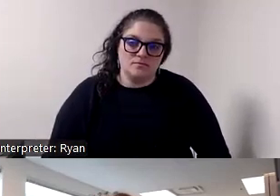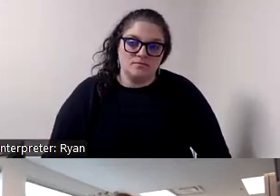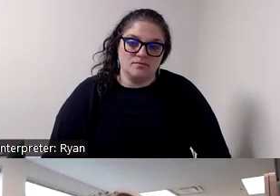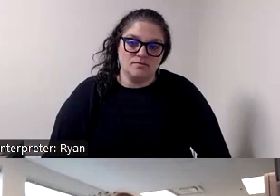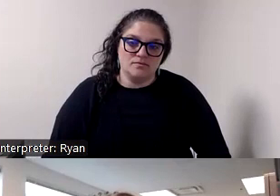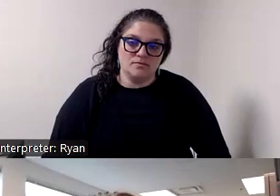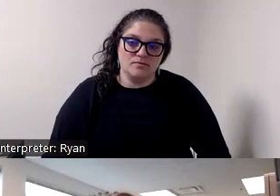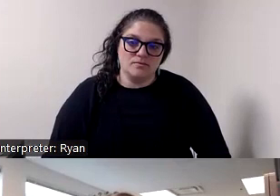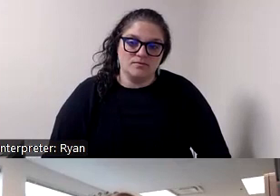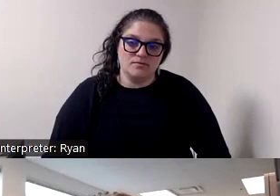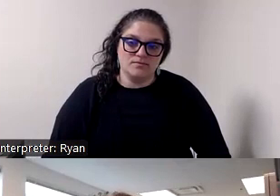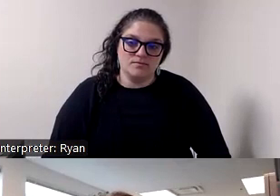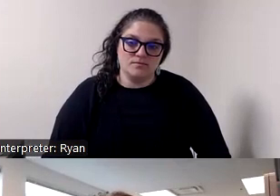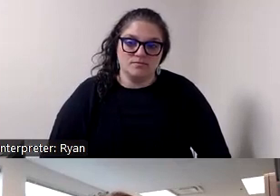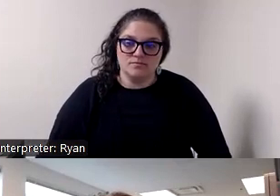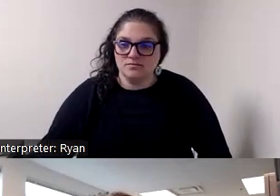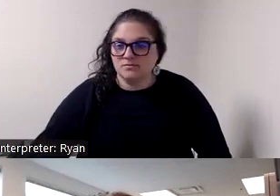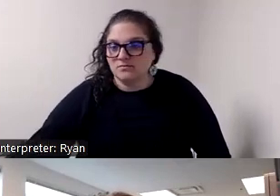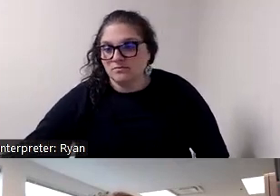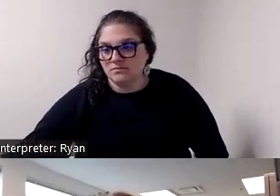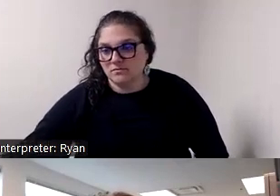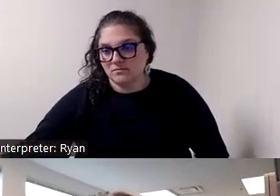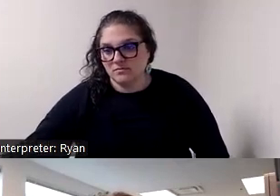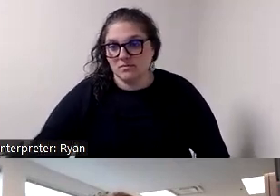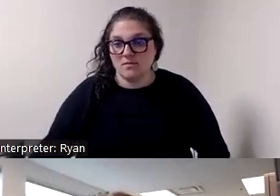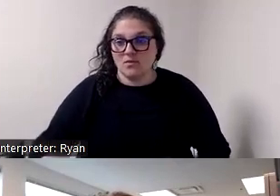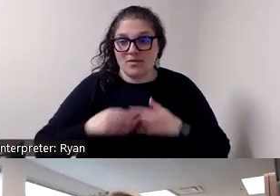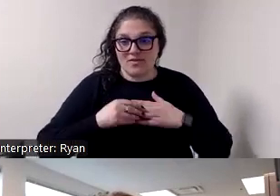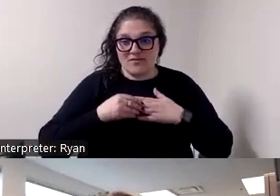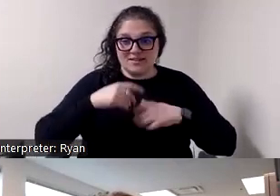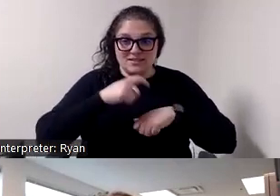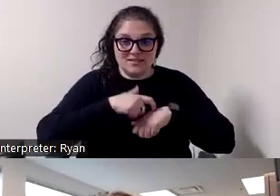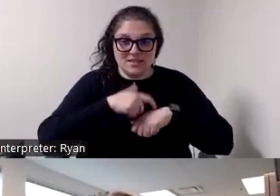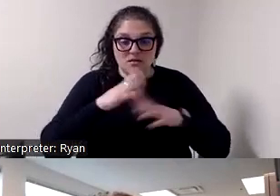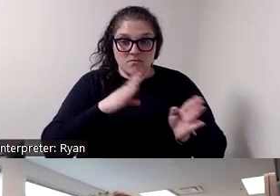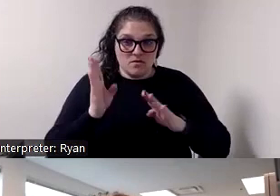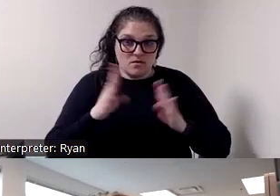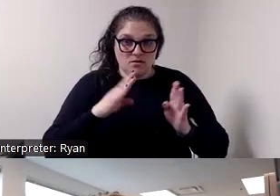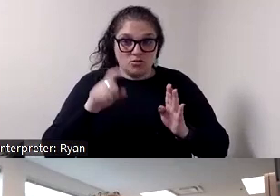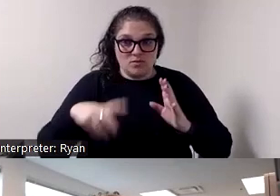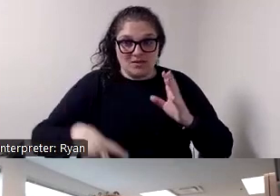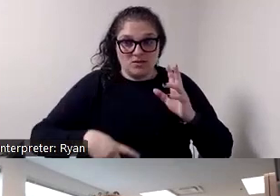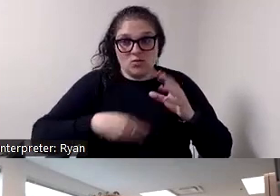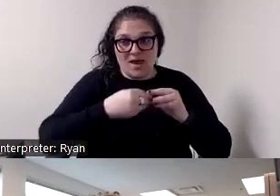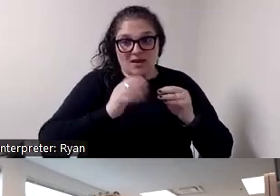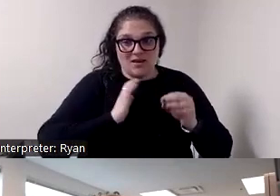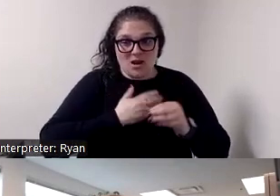Alrighty, so that is, oh, another question. With flexing time, do we also need to load our timesheet?